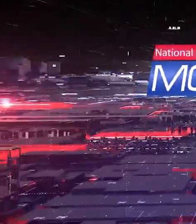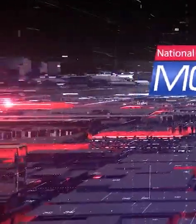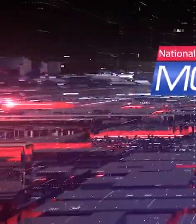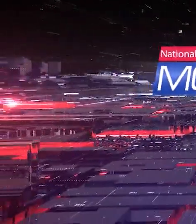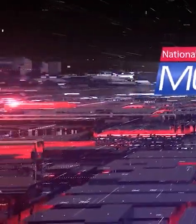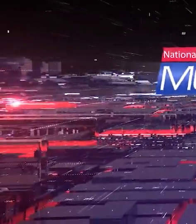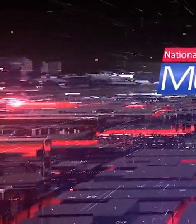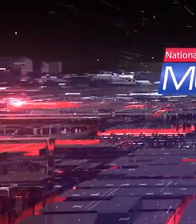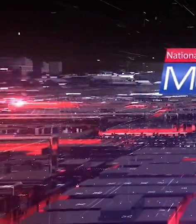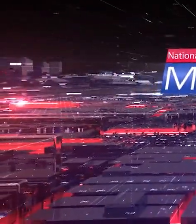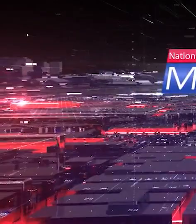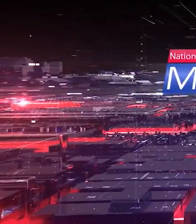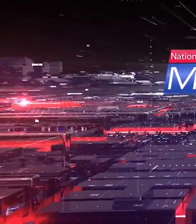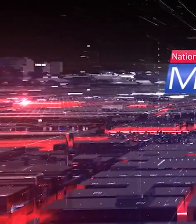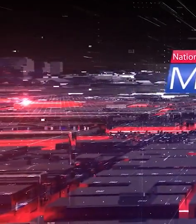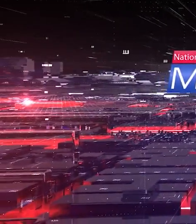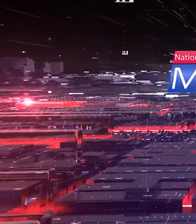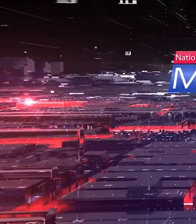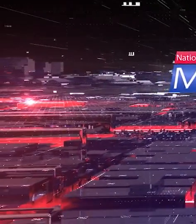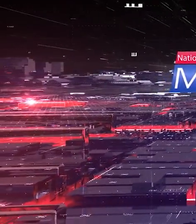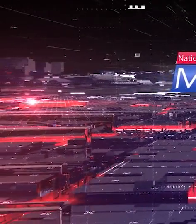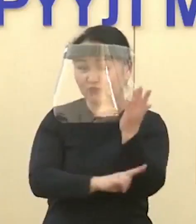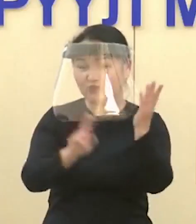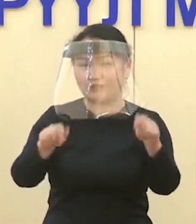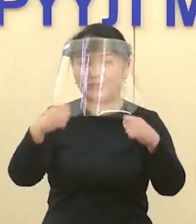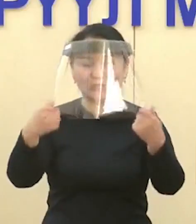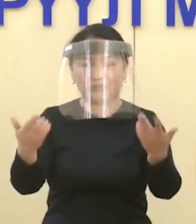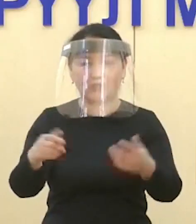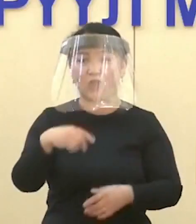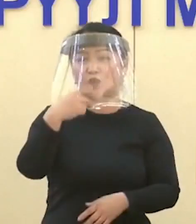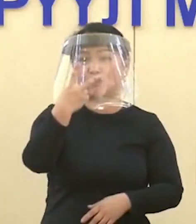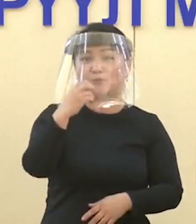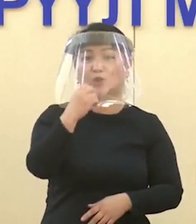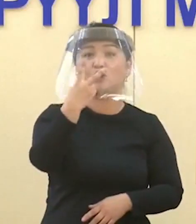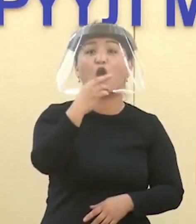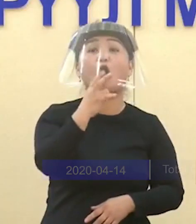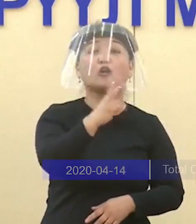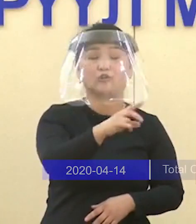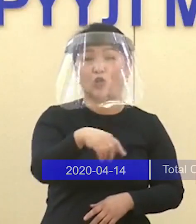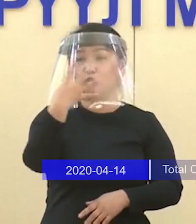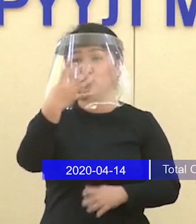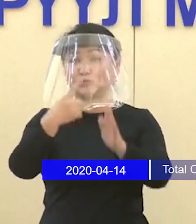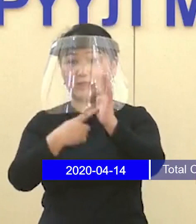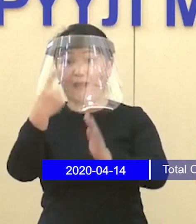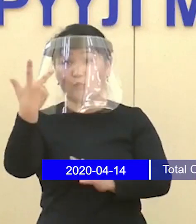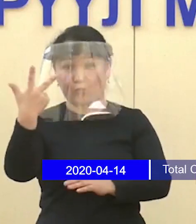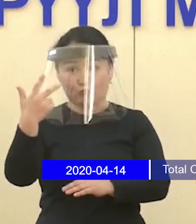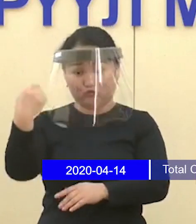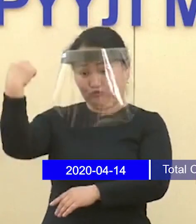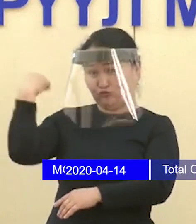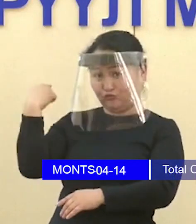Monsome News Agency informs. At today's 11 a.m. daily press briefing of the Ministry of